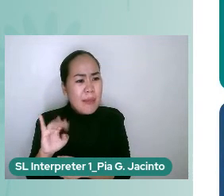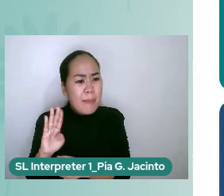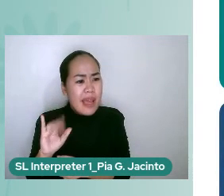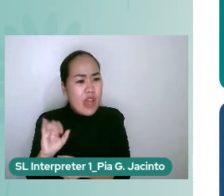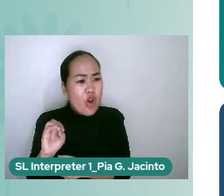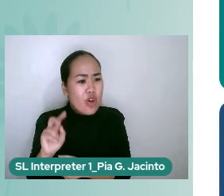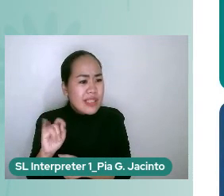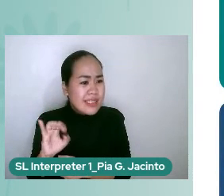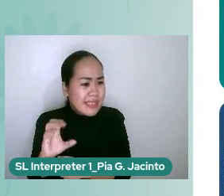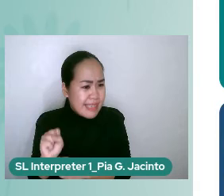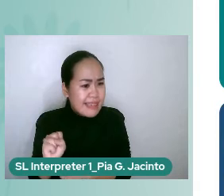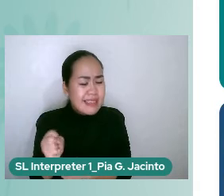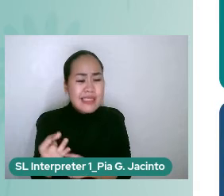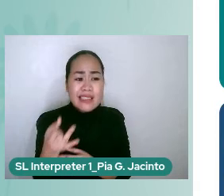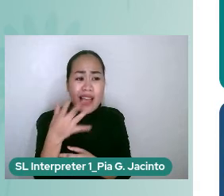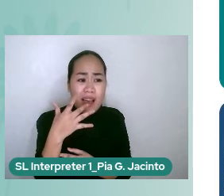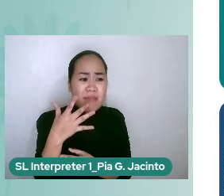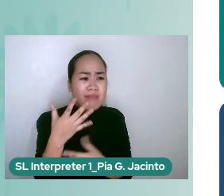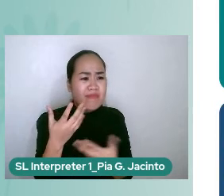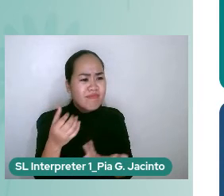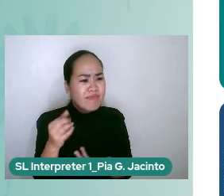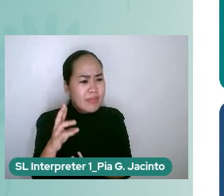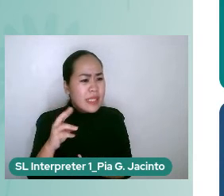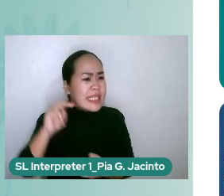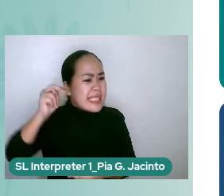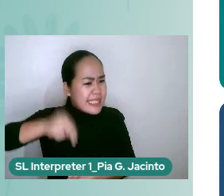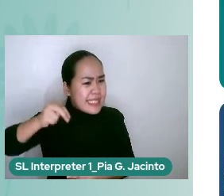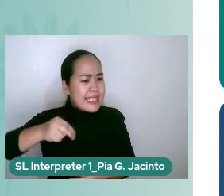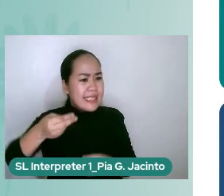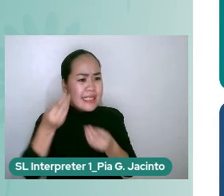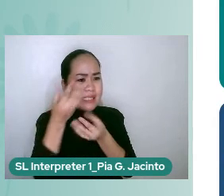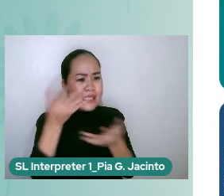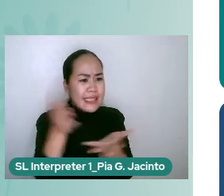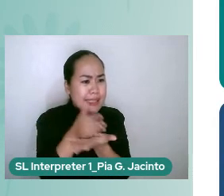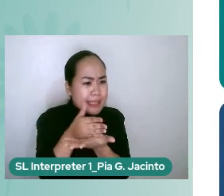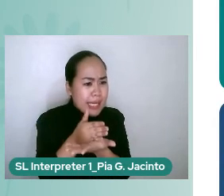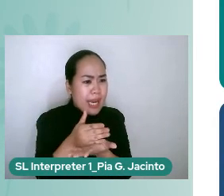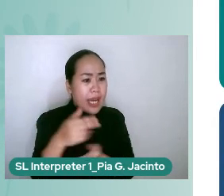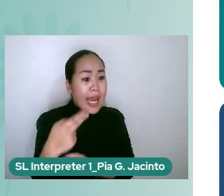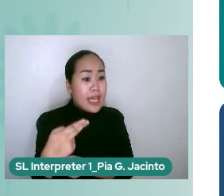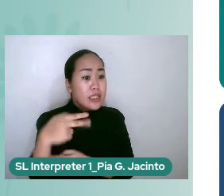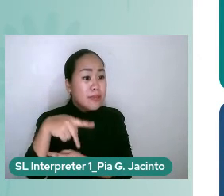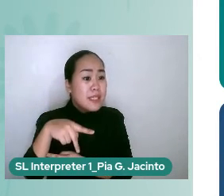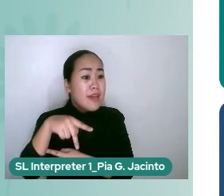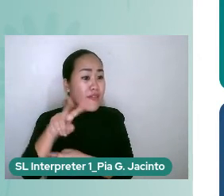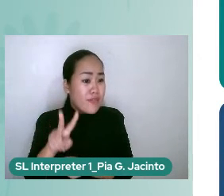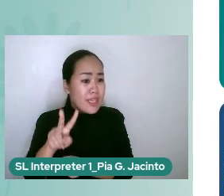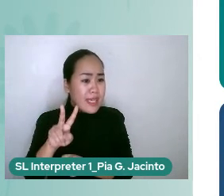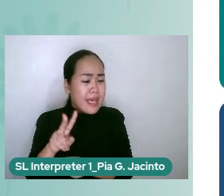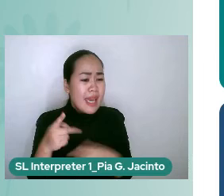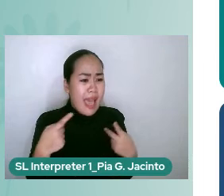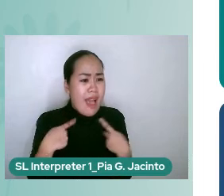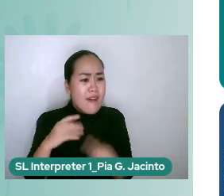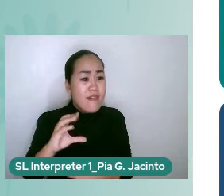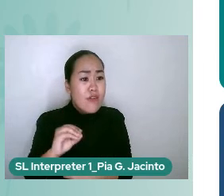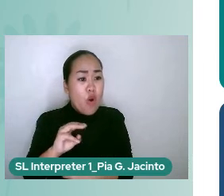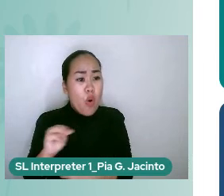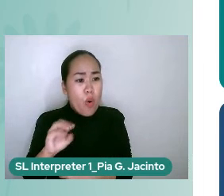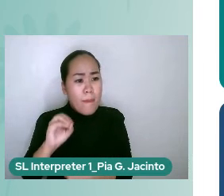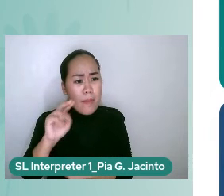HPV infection is common and that most men and women will have it once in their lifetime, and